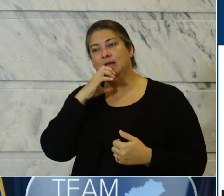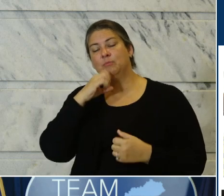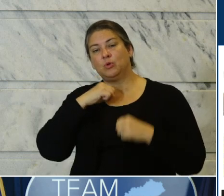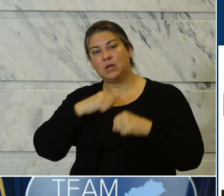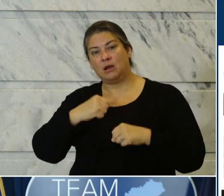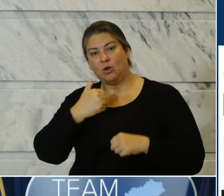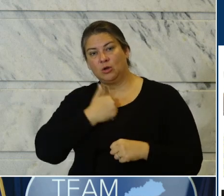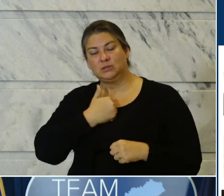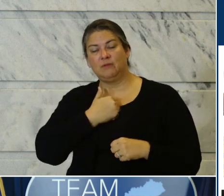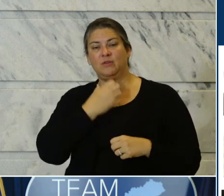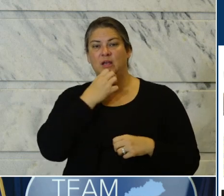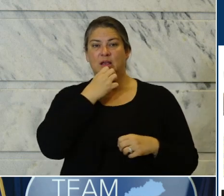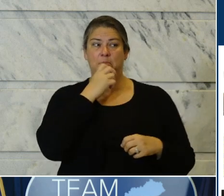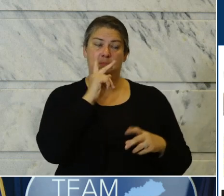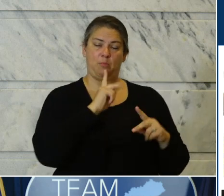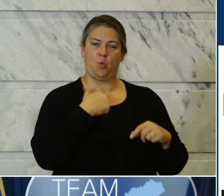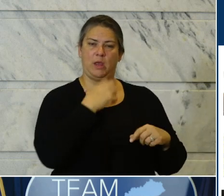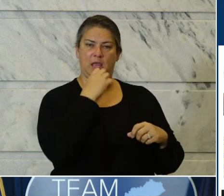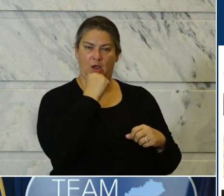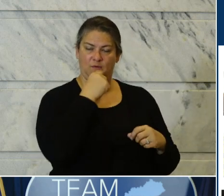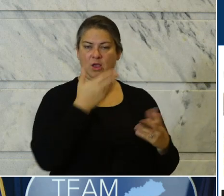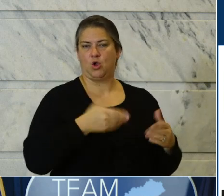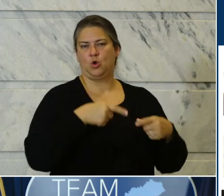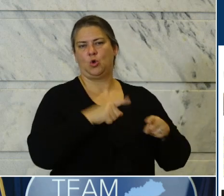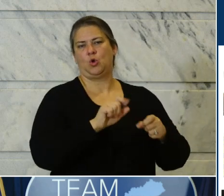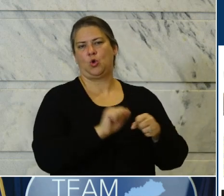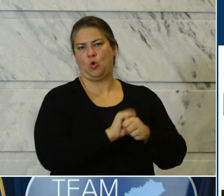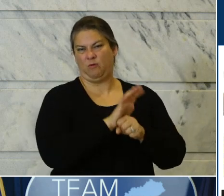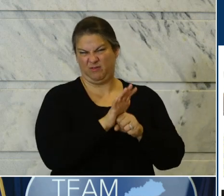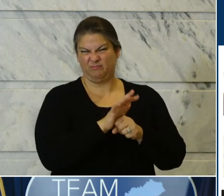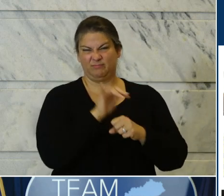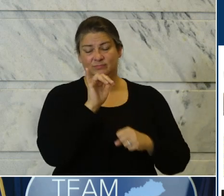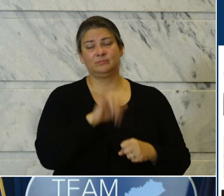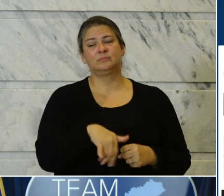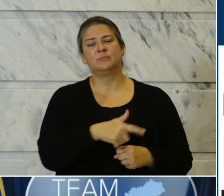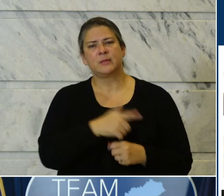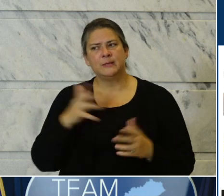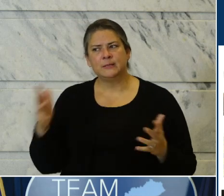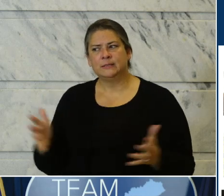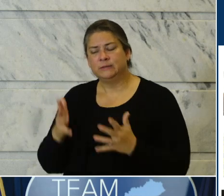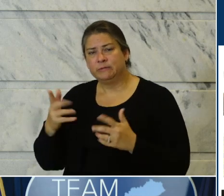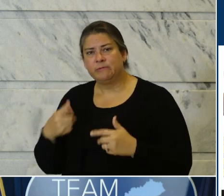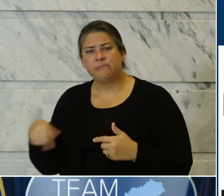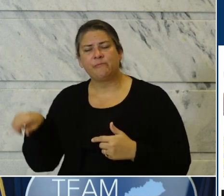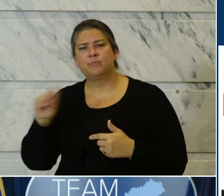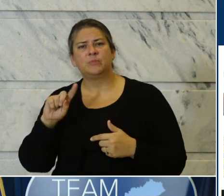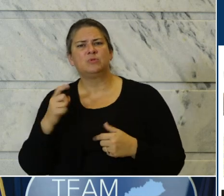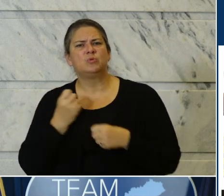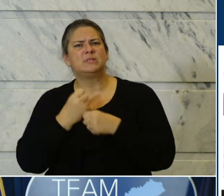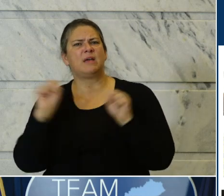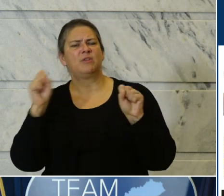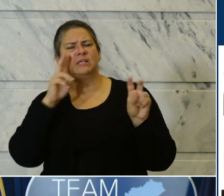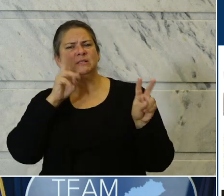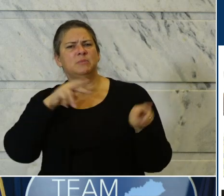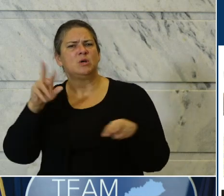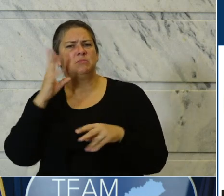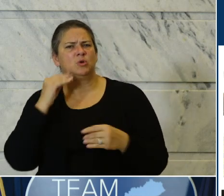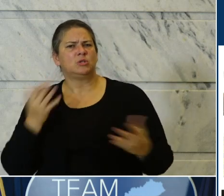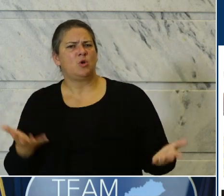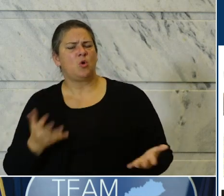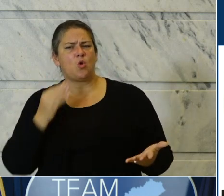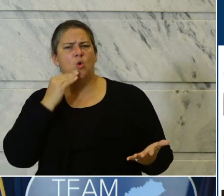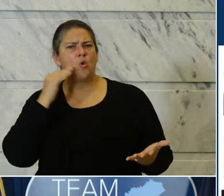COVID-19. Through this ad campaign, we want to encourage Kentuckians to safely experience adventures here at home while helping our